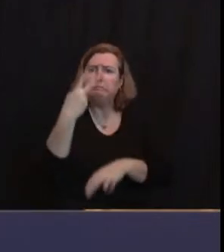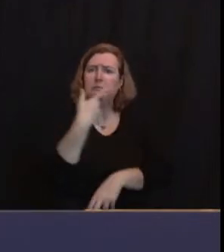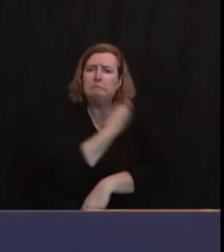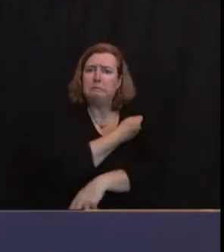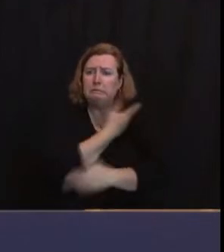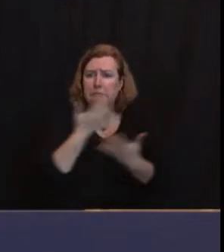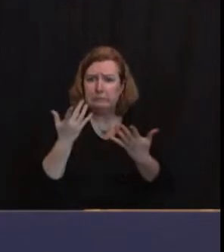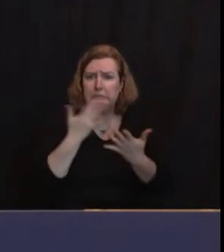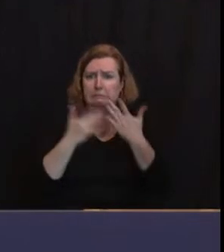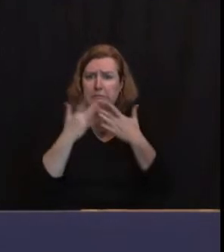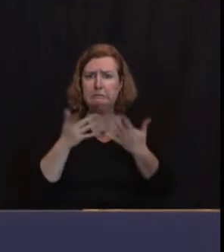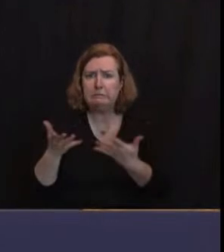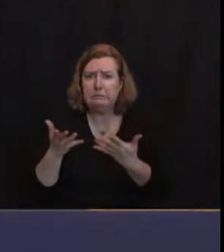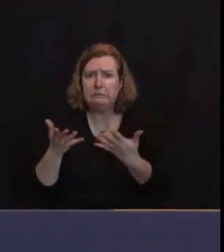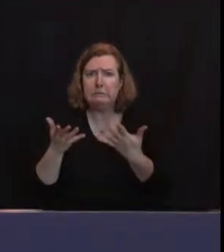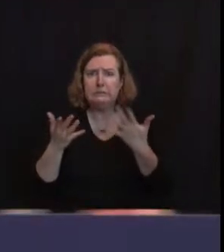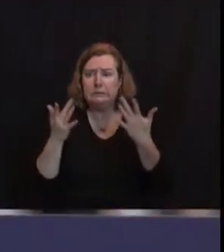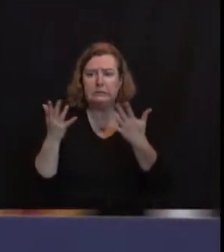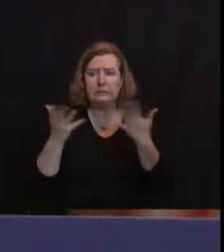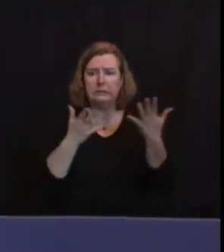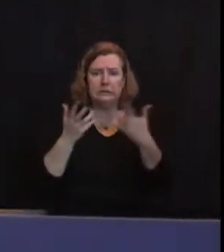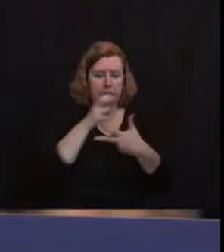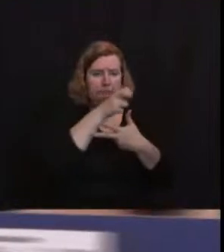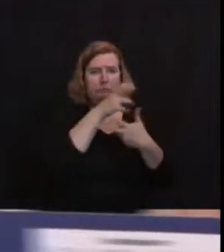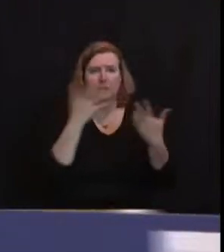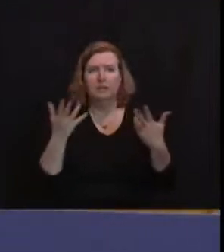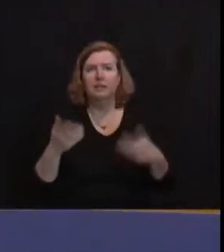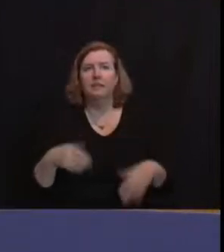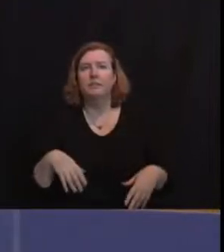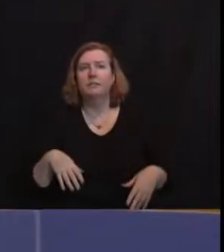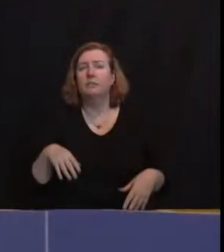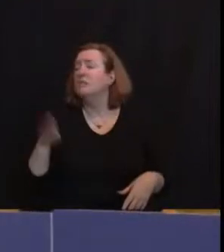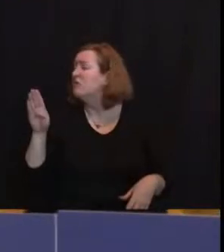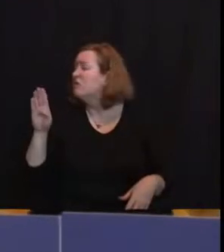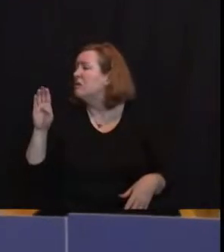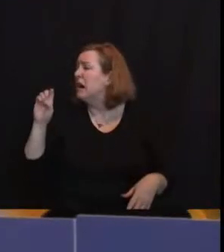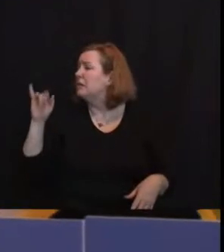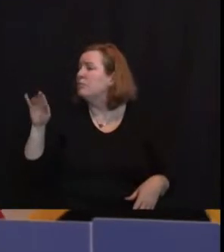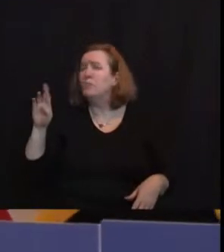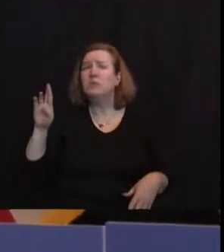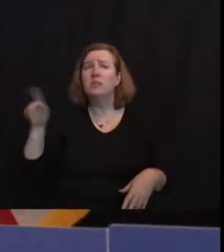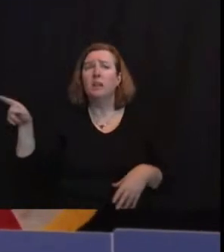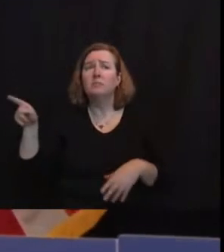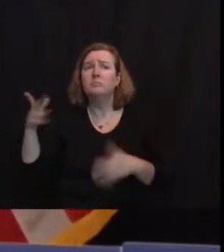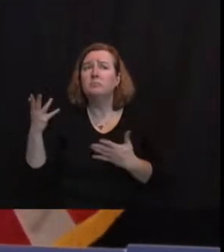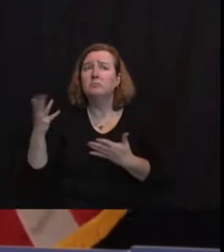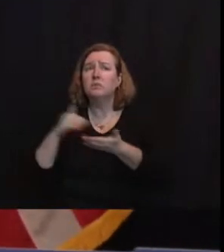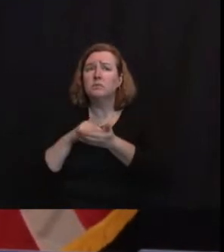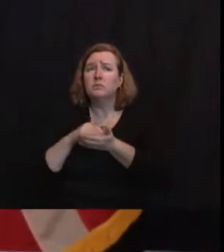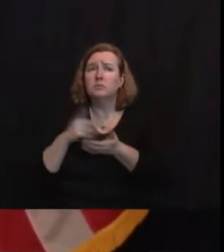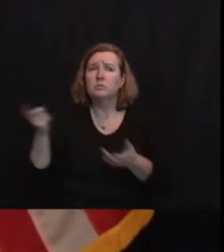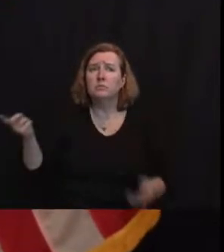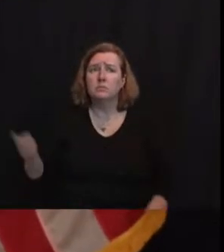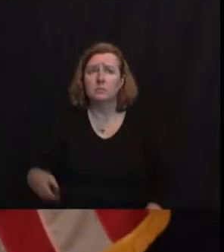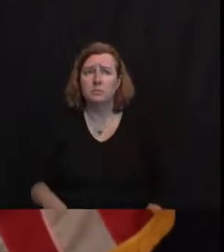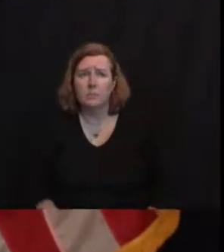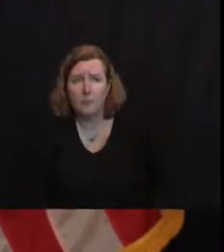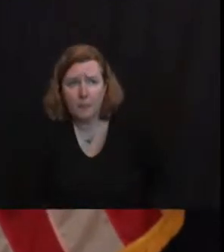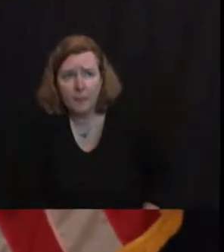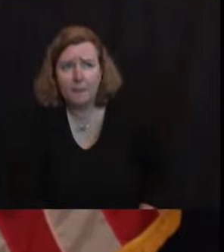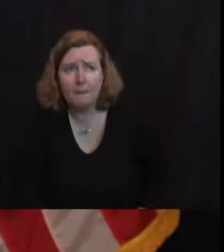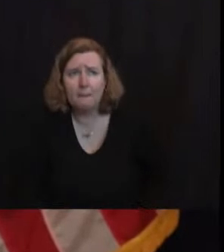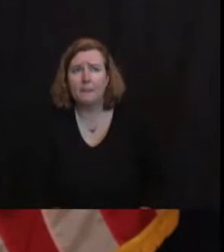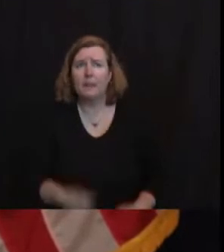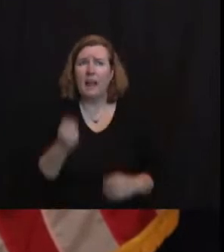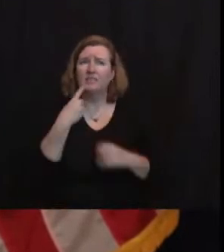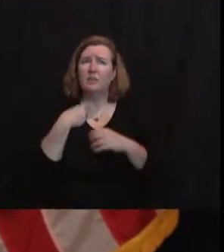with the clock, Eddie, any comments on January? I think there was one question there about whether people should believe that new projections are legitimate.